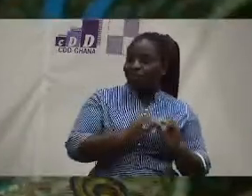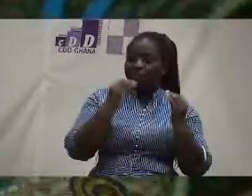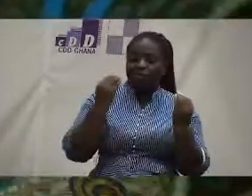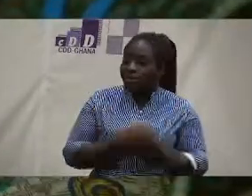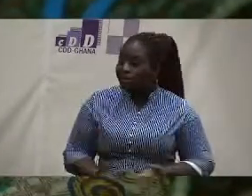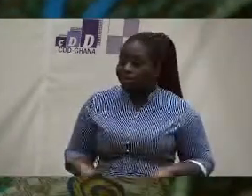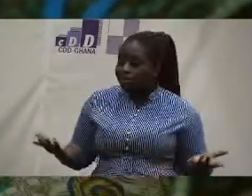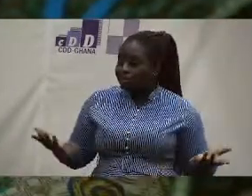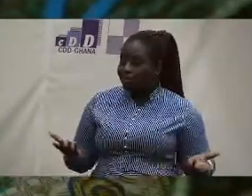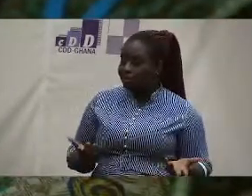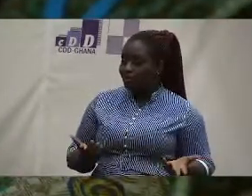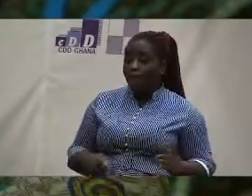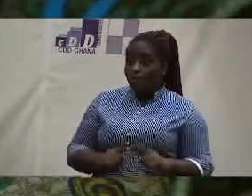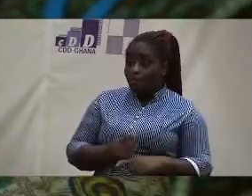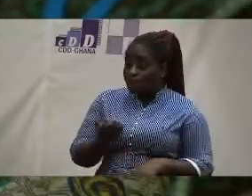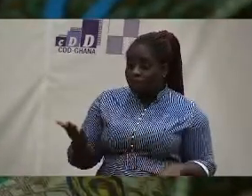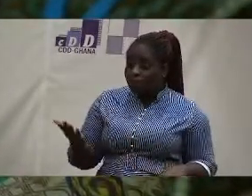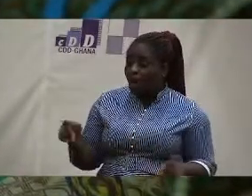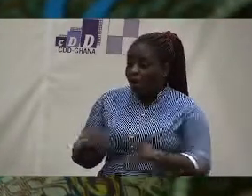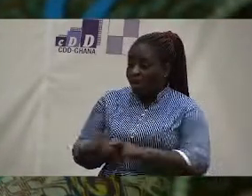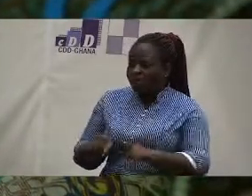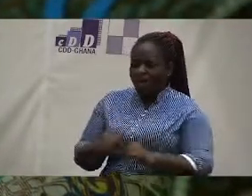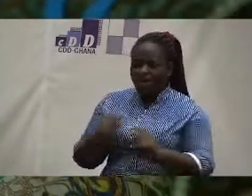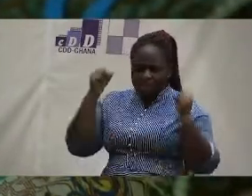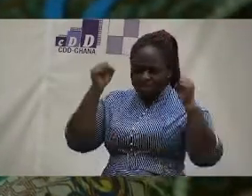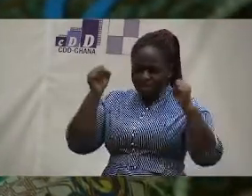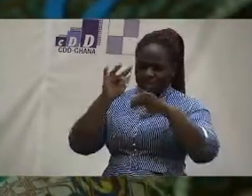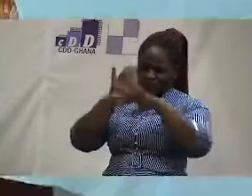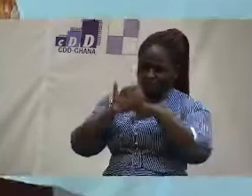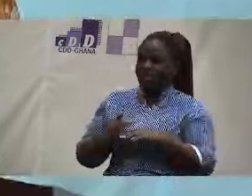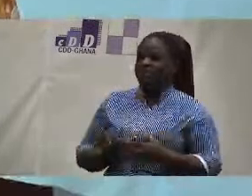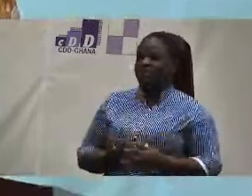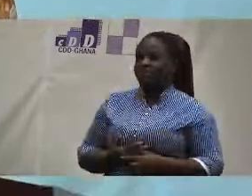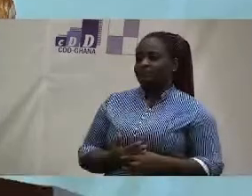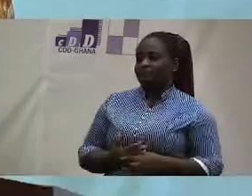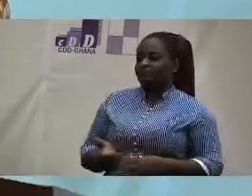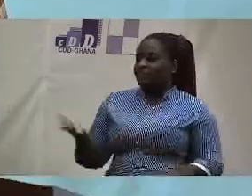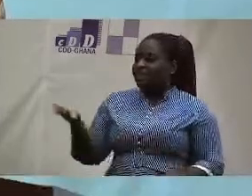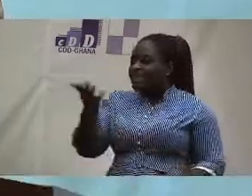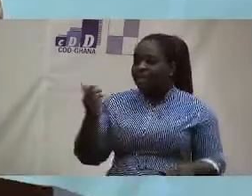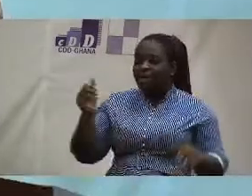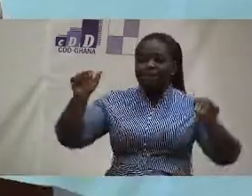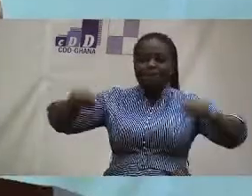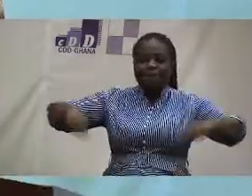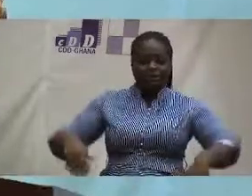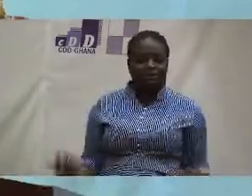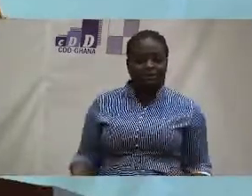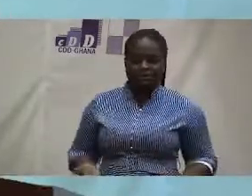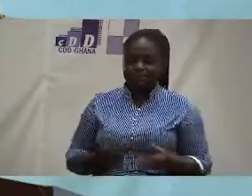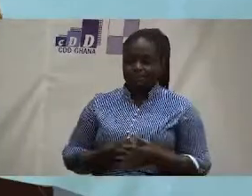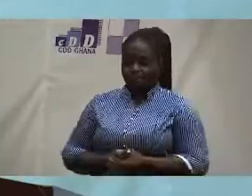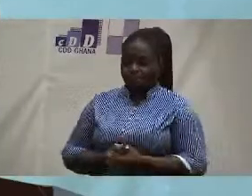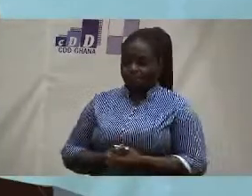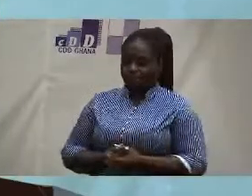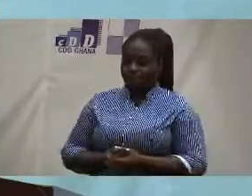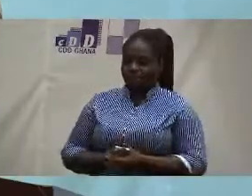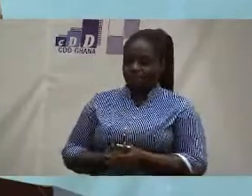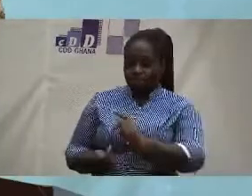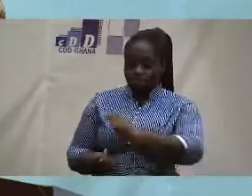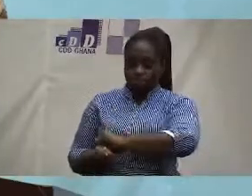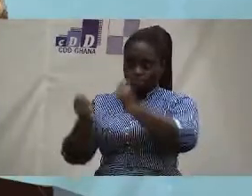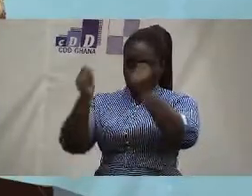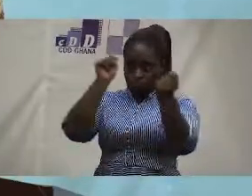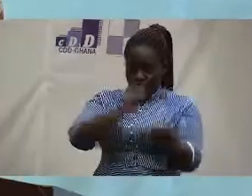the other. These do also have serious effect in our ability to